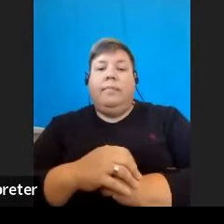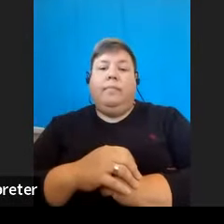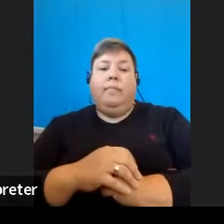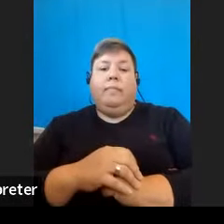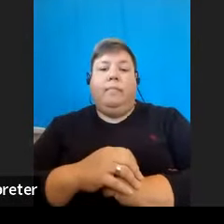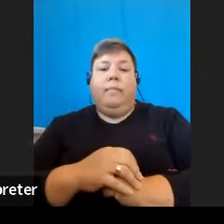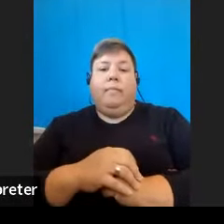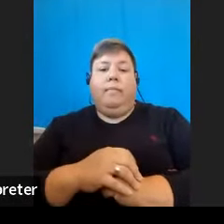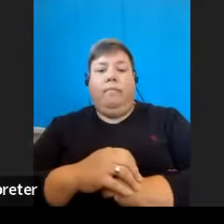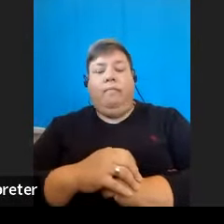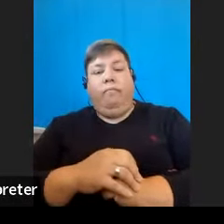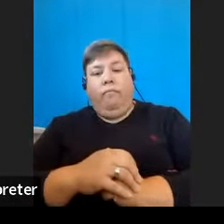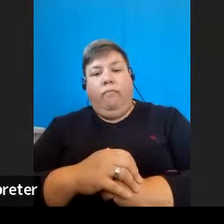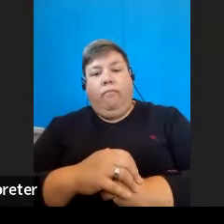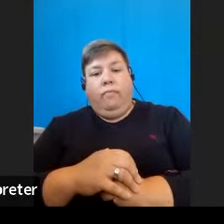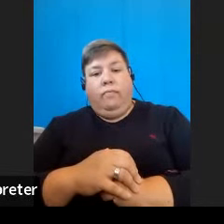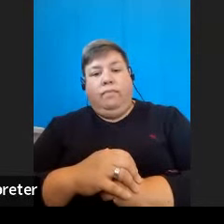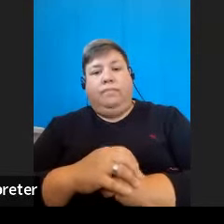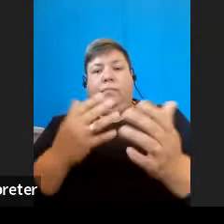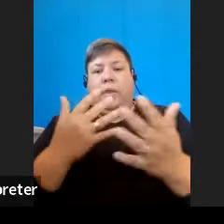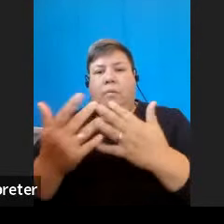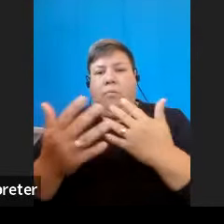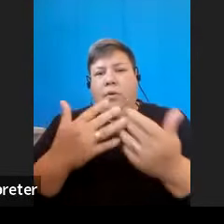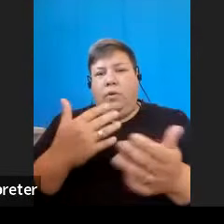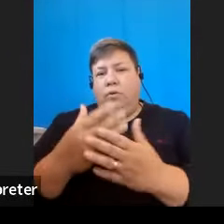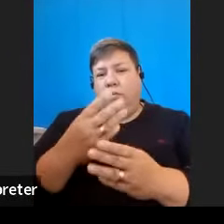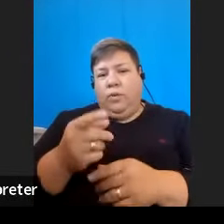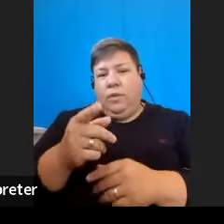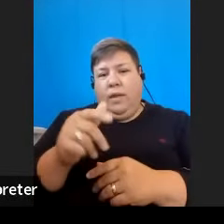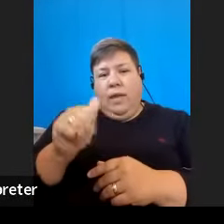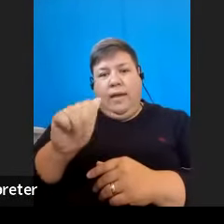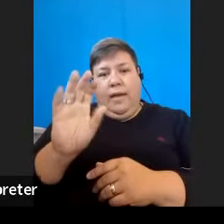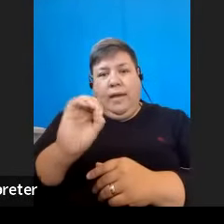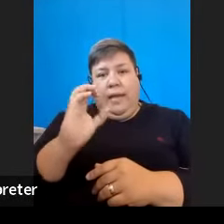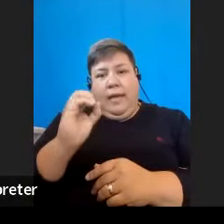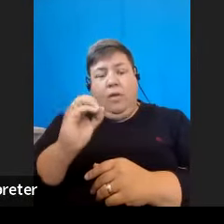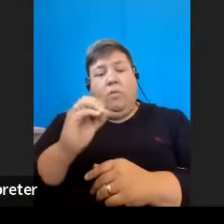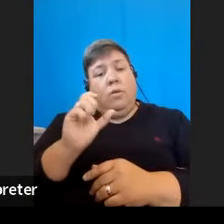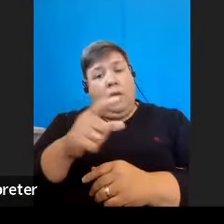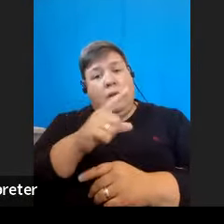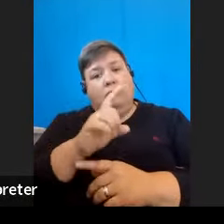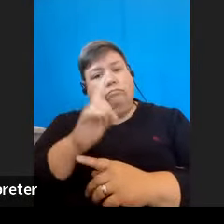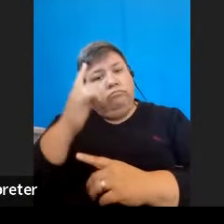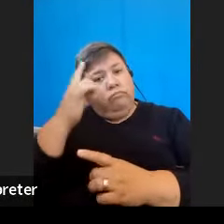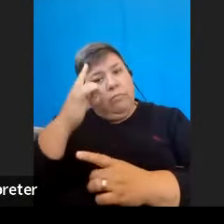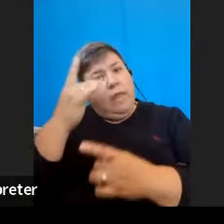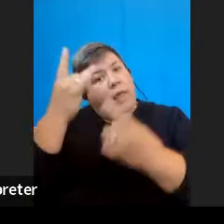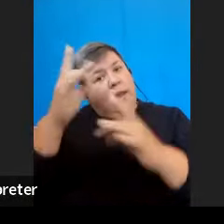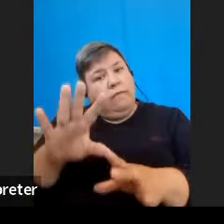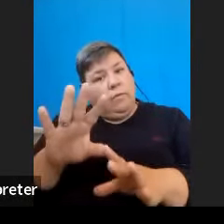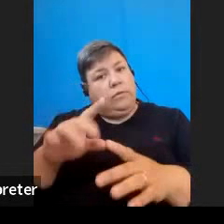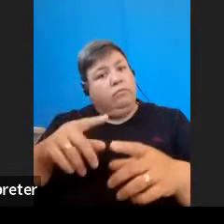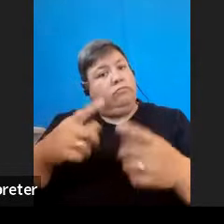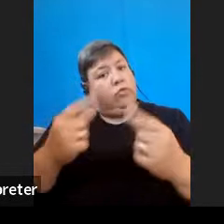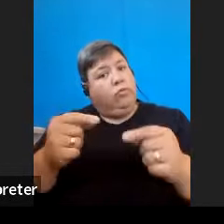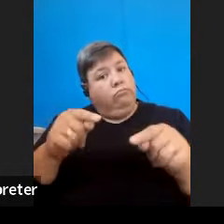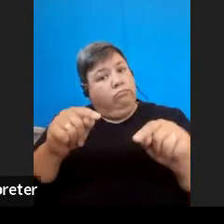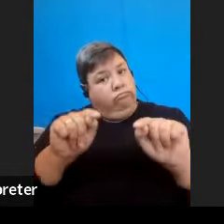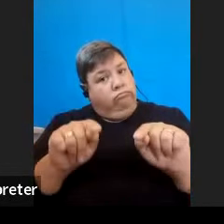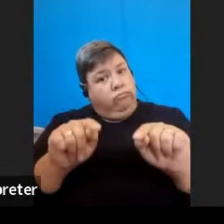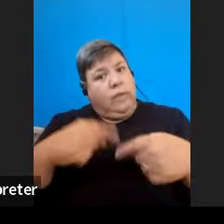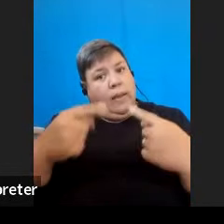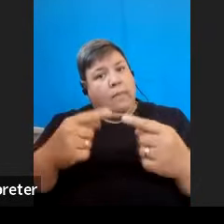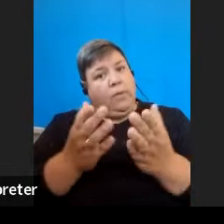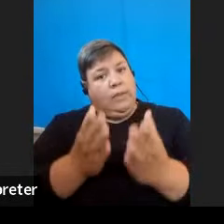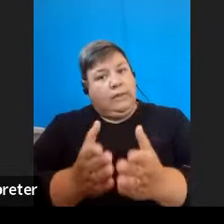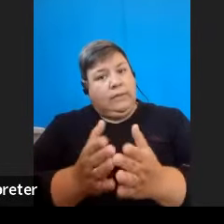the practices within the AEO, will you clarify the trader in terms of what is our position on this matter and the initiatives